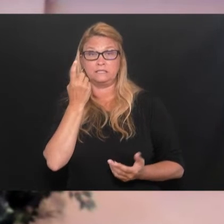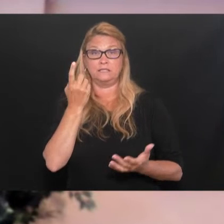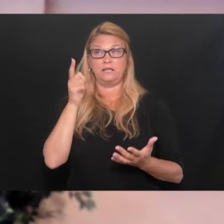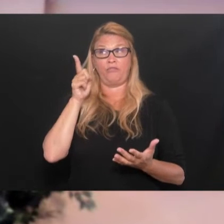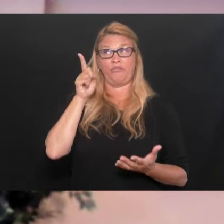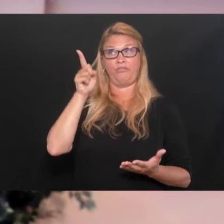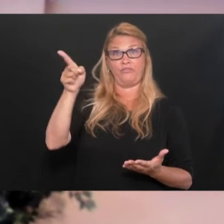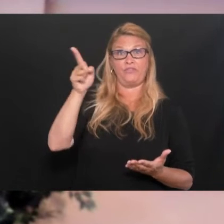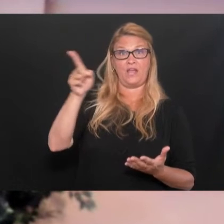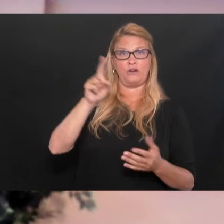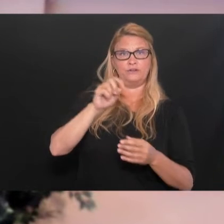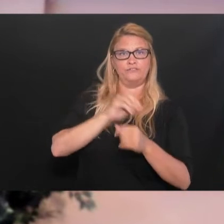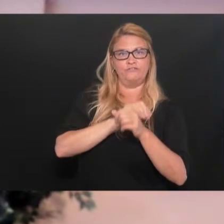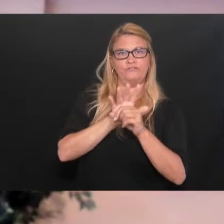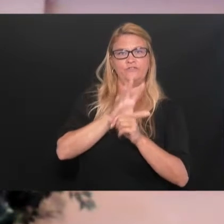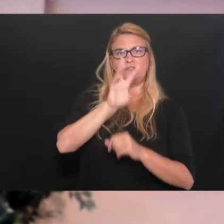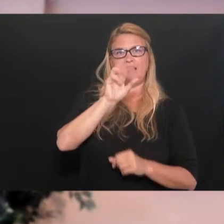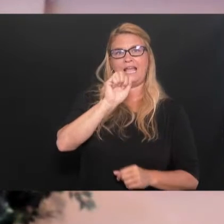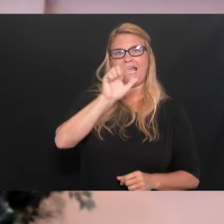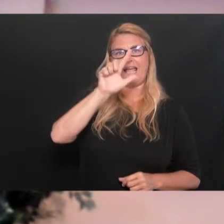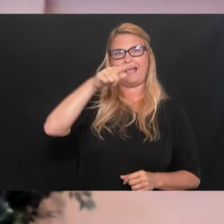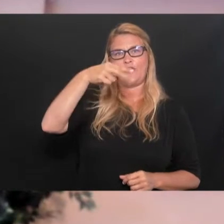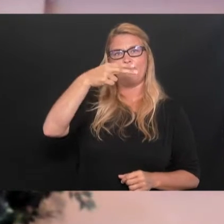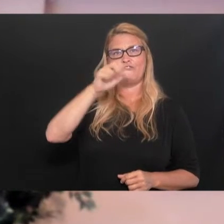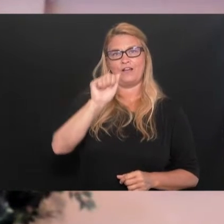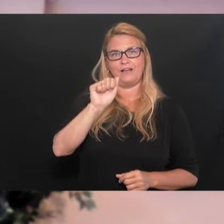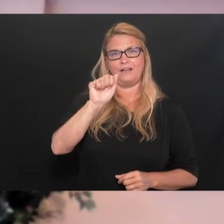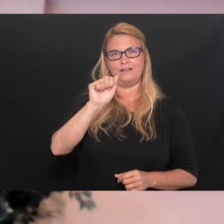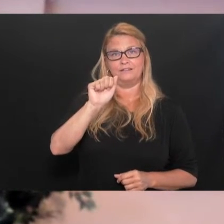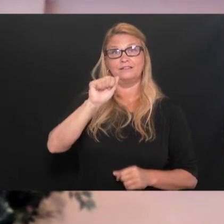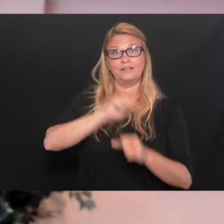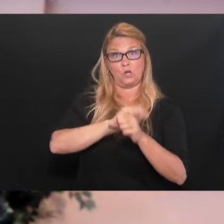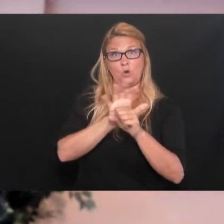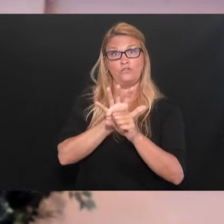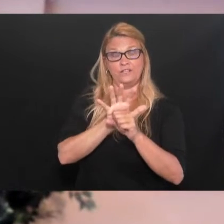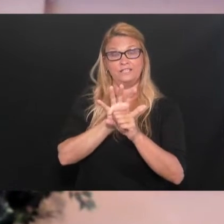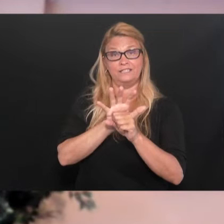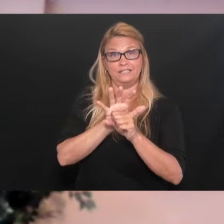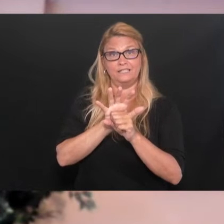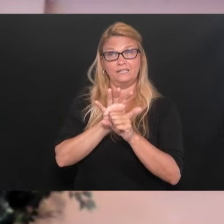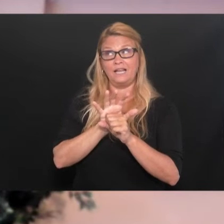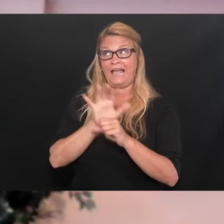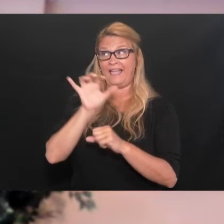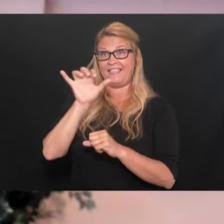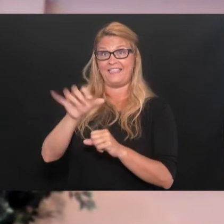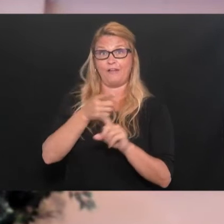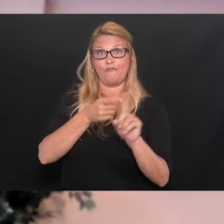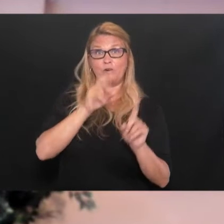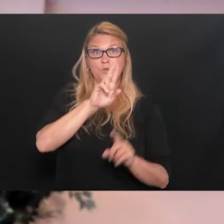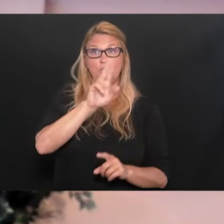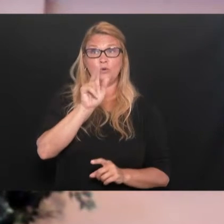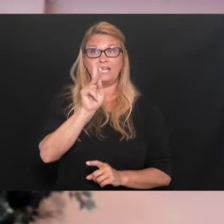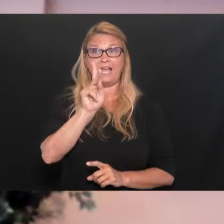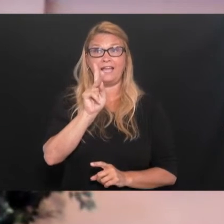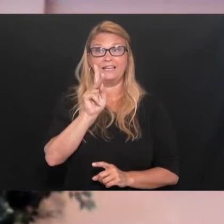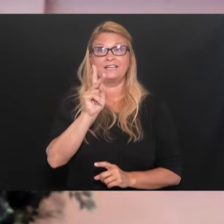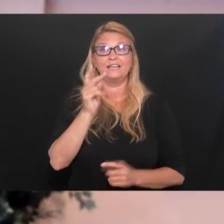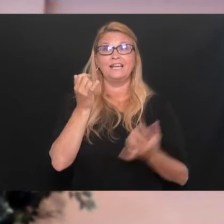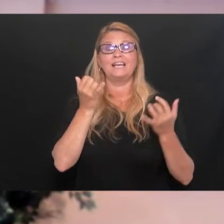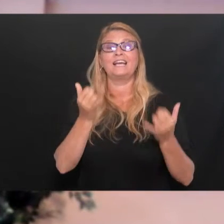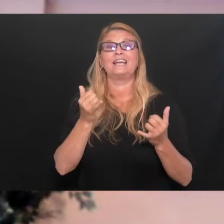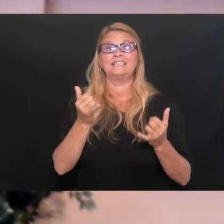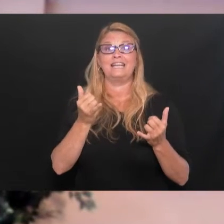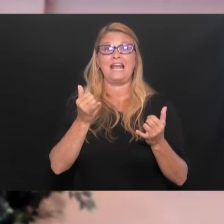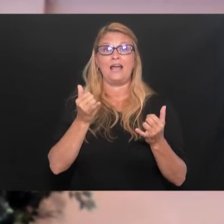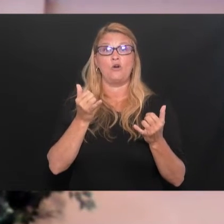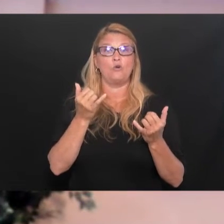United Kingdom variant, the Alpha variant, was the dominant form of COVID-19 in the UK, and that now is the dominant